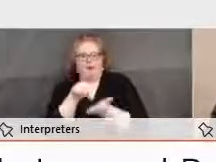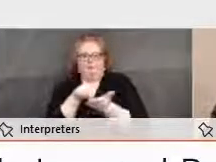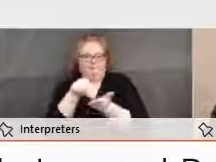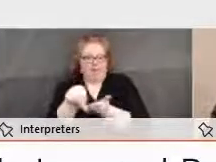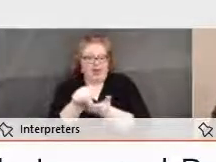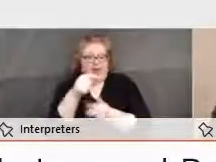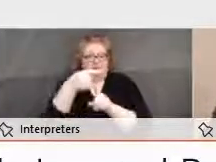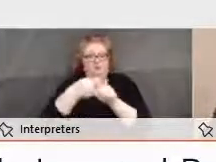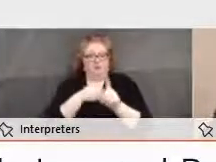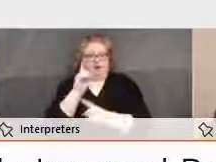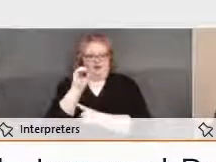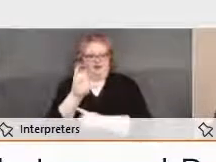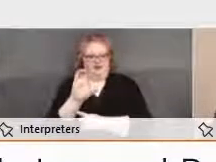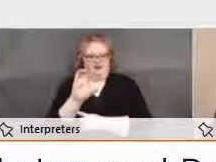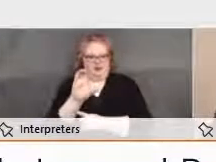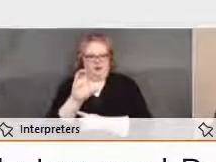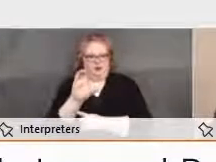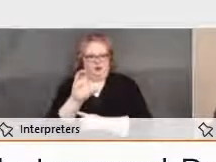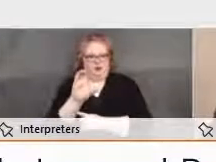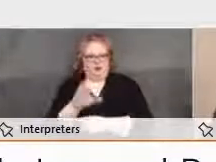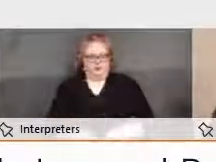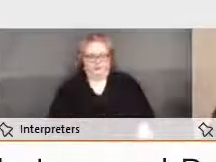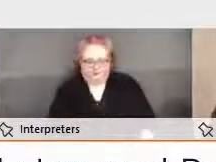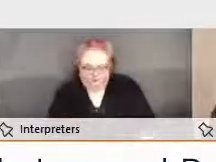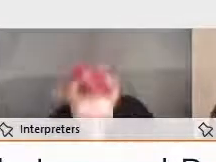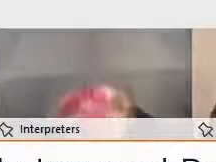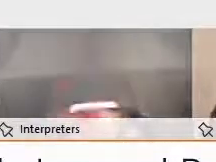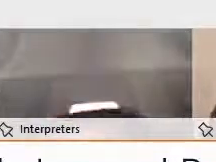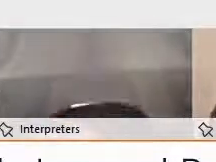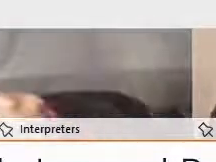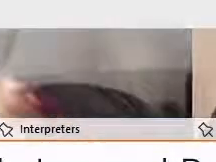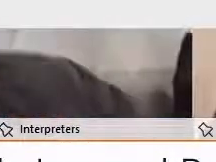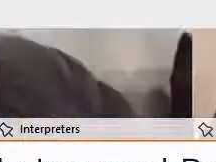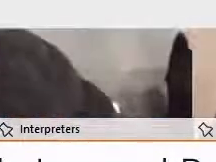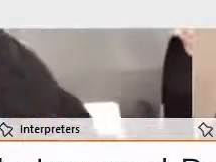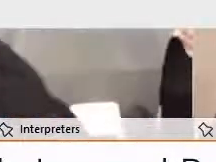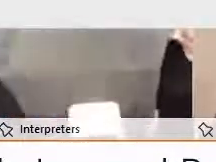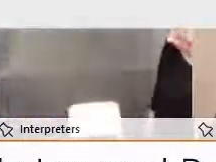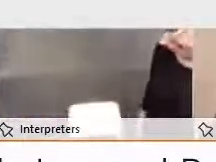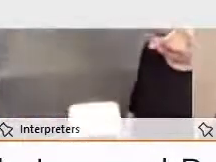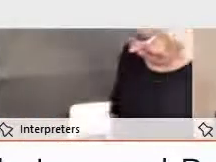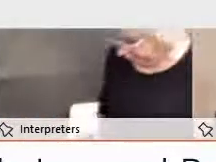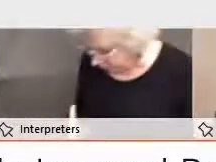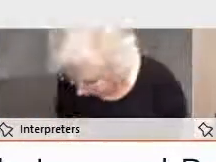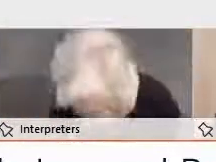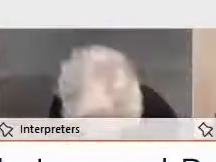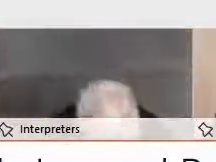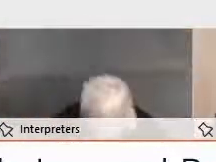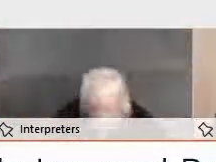December. We went back to him and said, that's great, thank you very much, but our